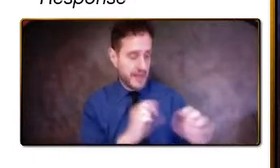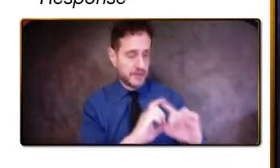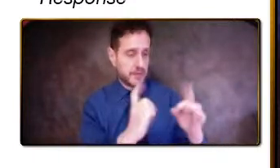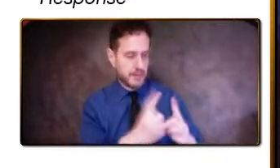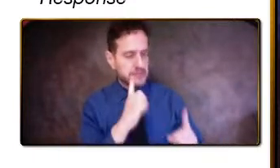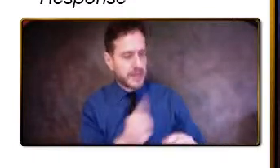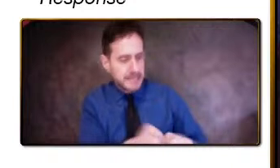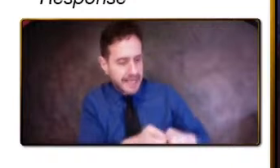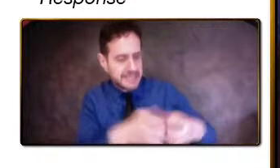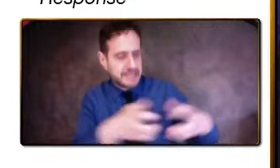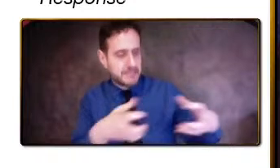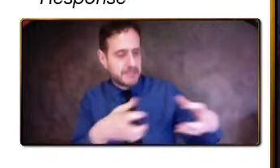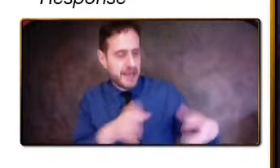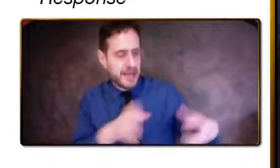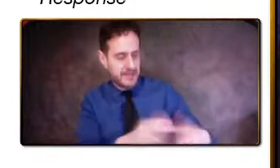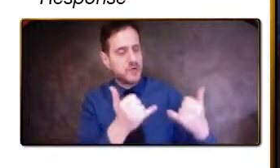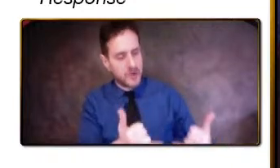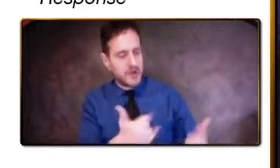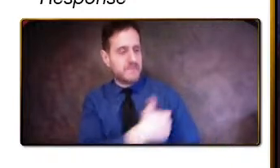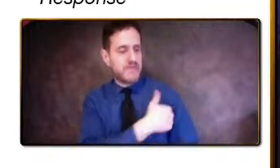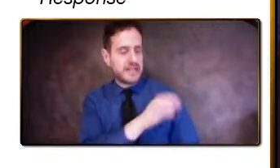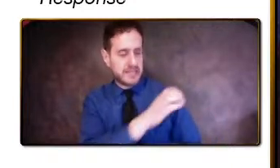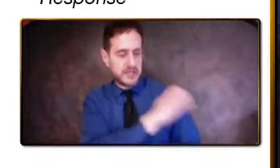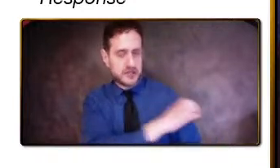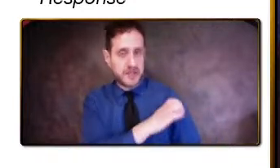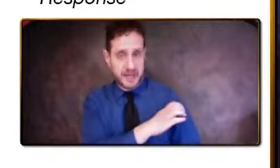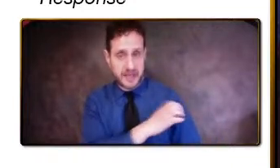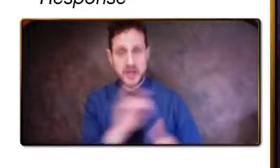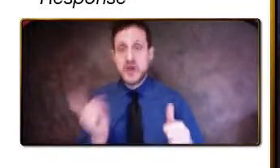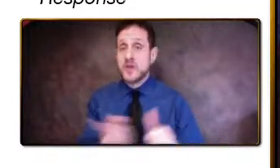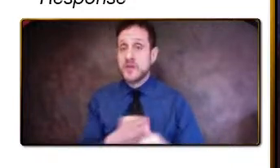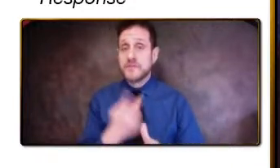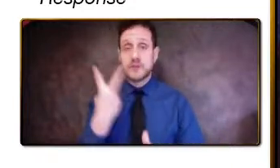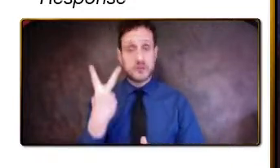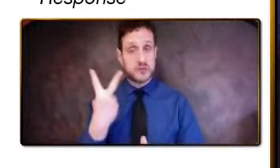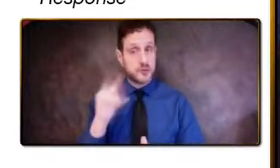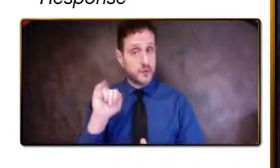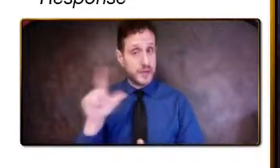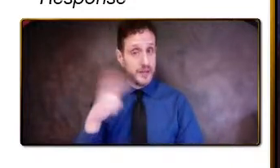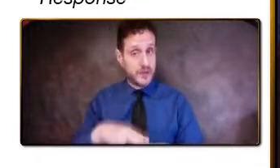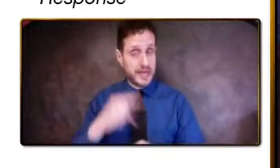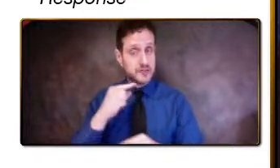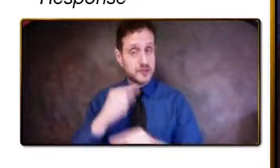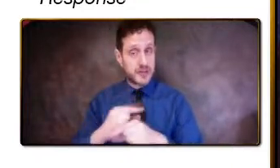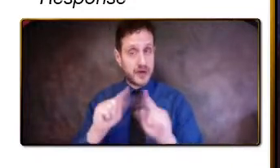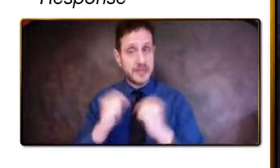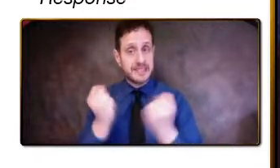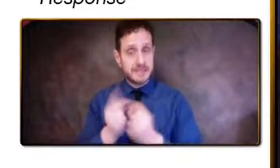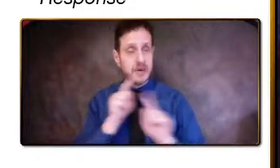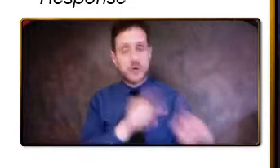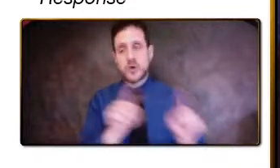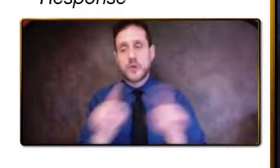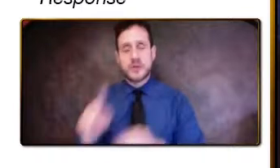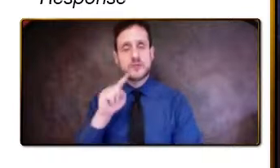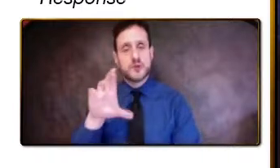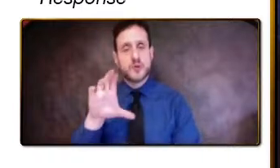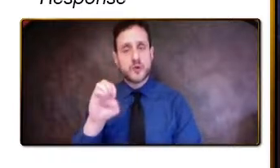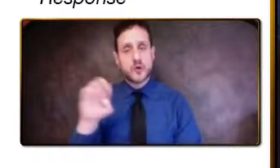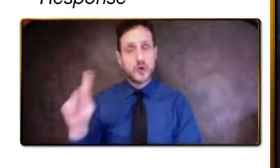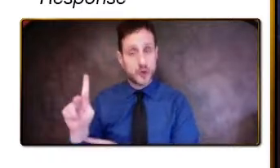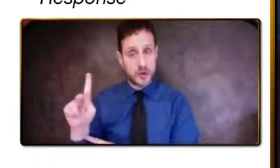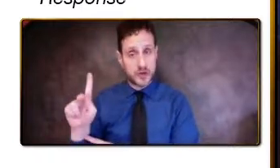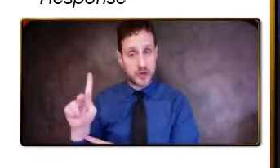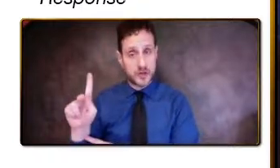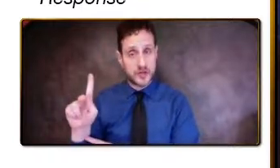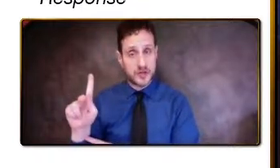clinics. The first 2 Guard teams are deploying to 2 Cook County health sites, and we have nearly 24